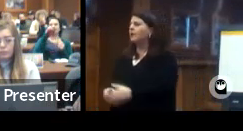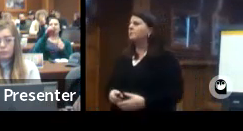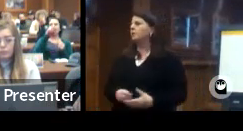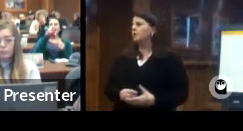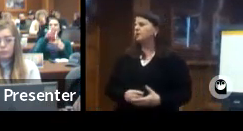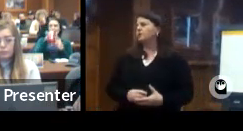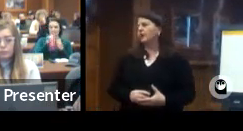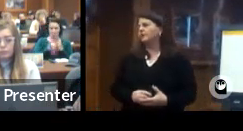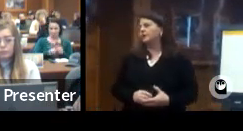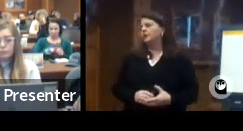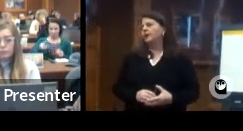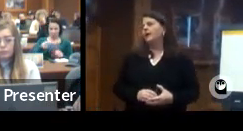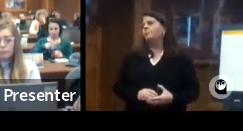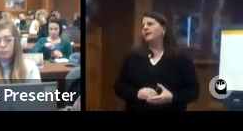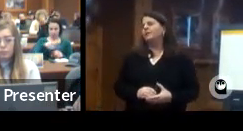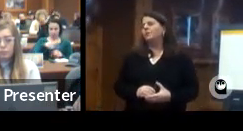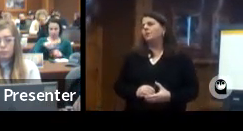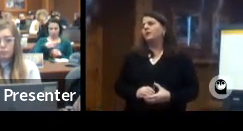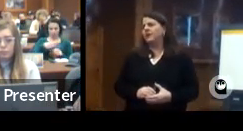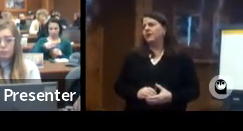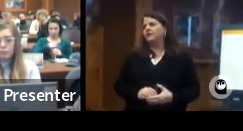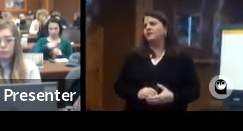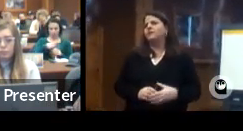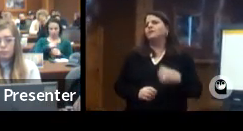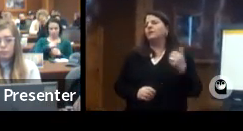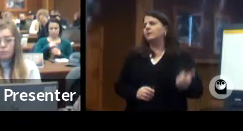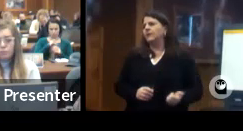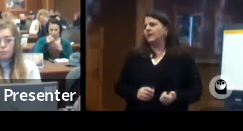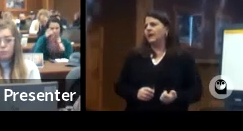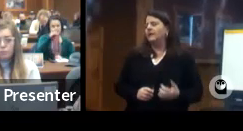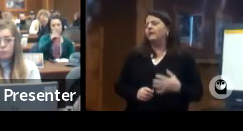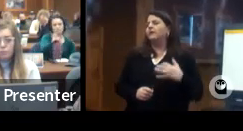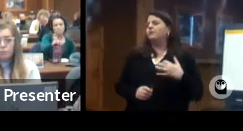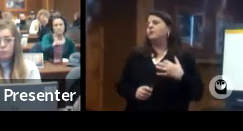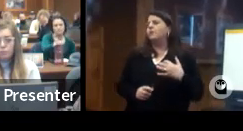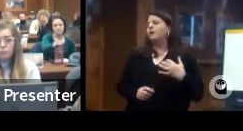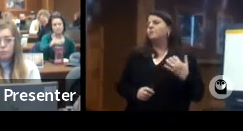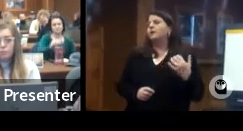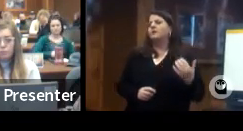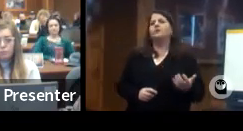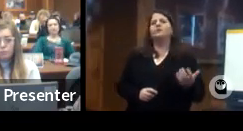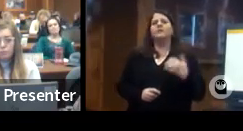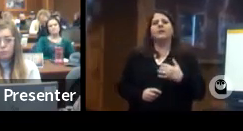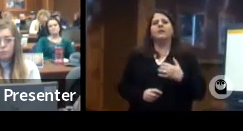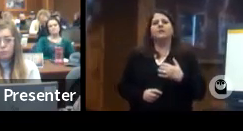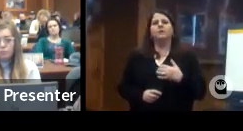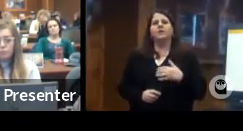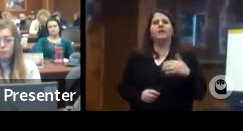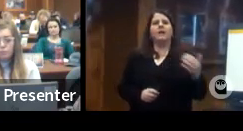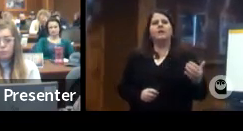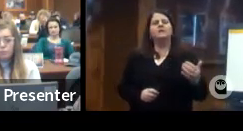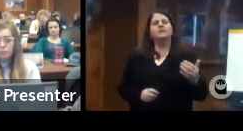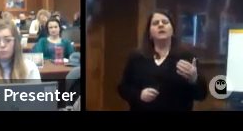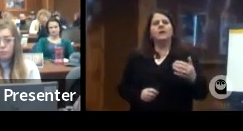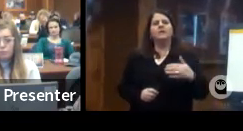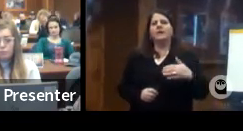us building up to going to trial. But the goal is to eliminate that. Now, if you are being consulted as an expert